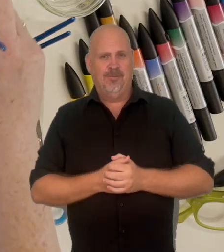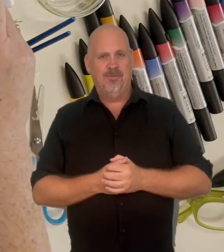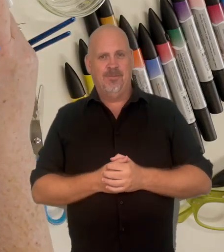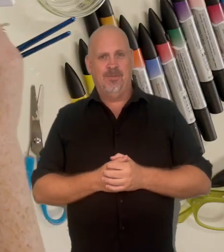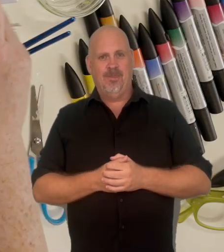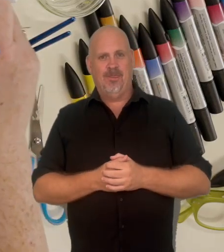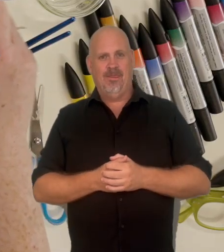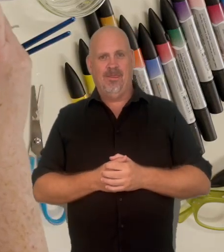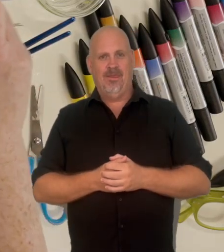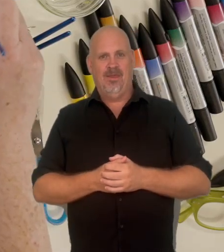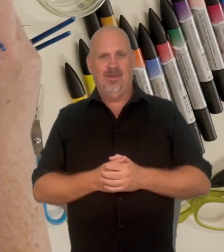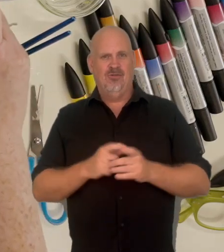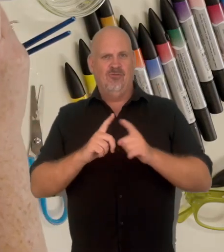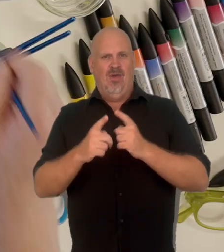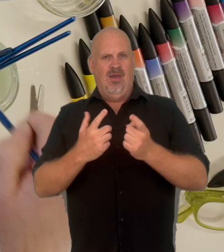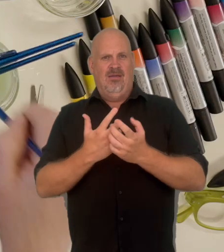Just trying to get as much of the